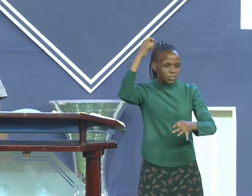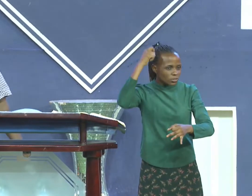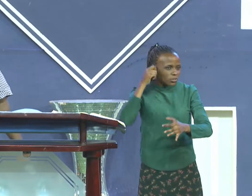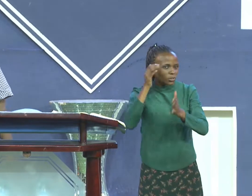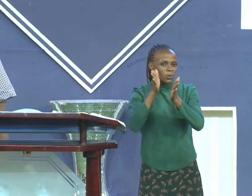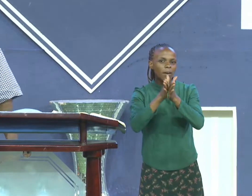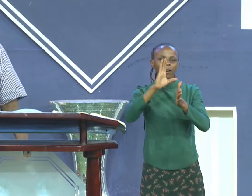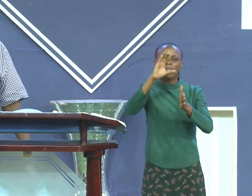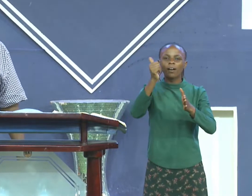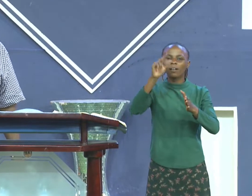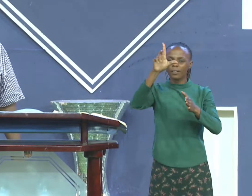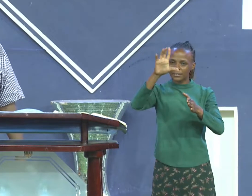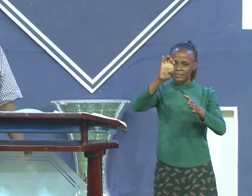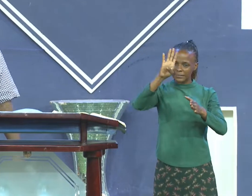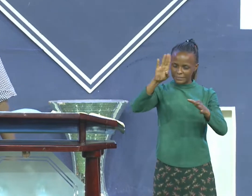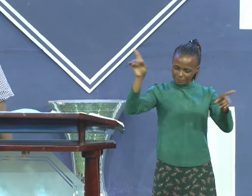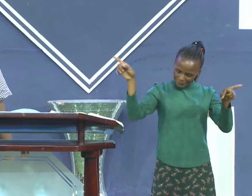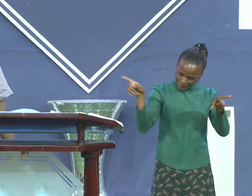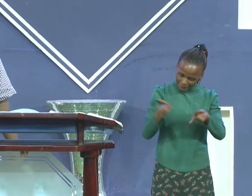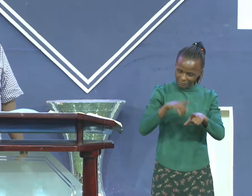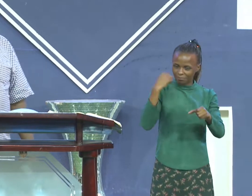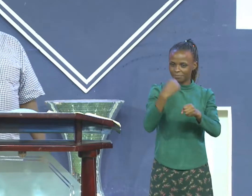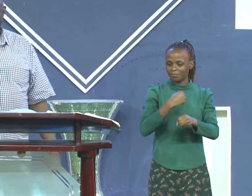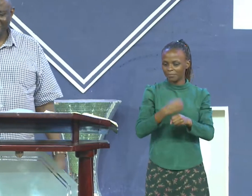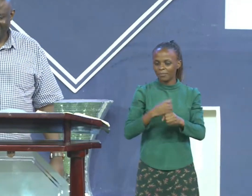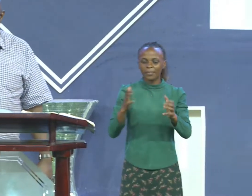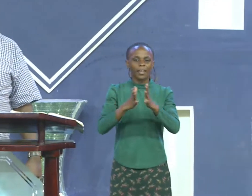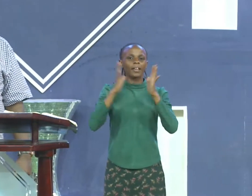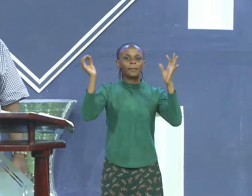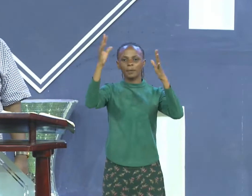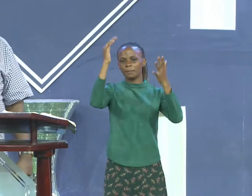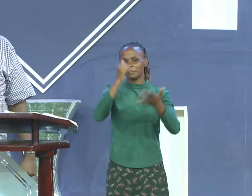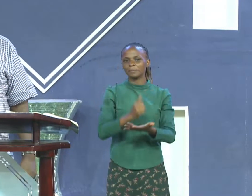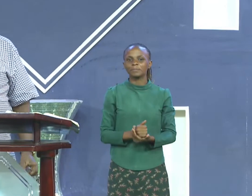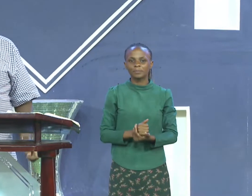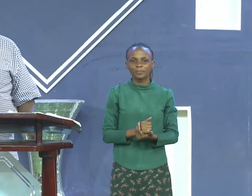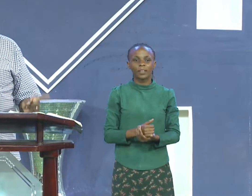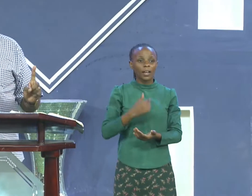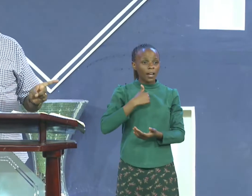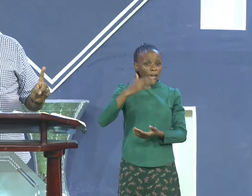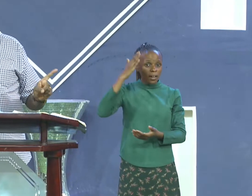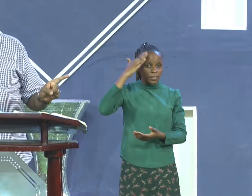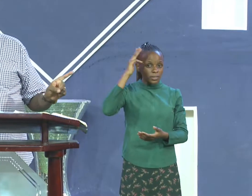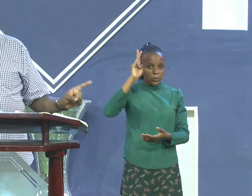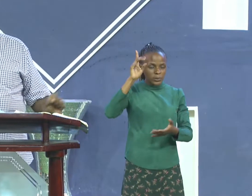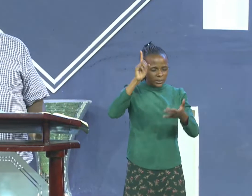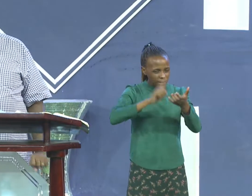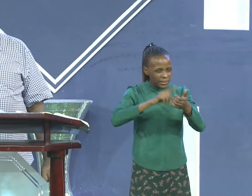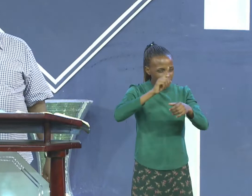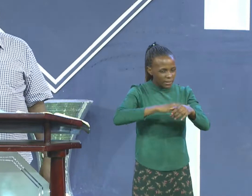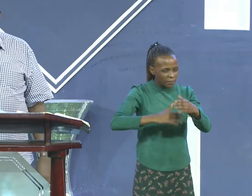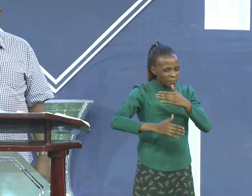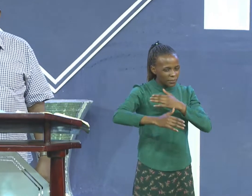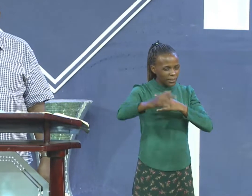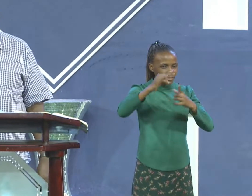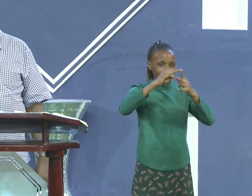you get inward strength to do what Joshua and Caleb did. Hallelujah. Amen. I know we are